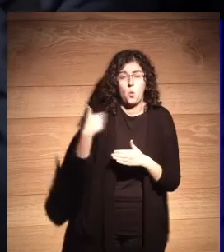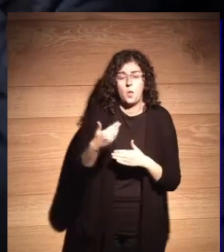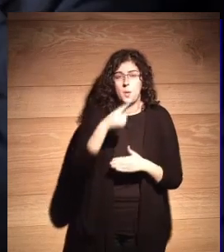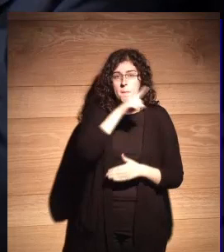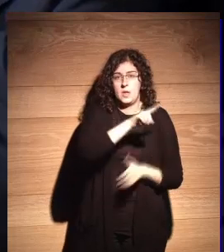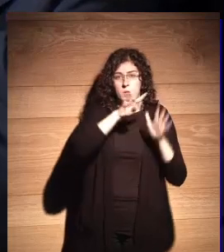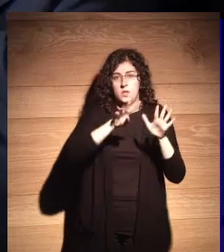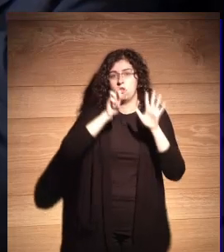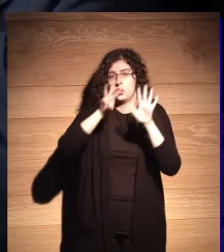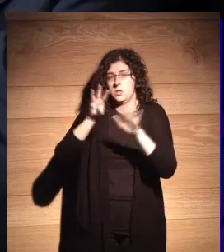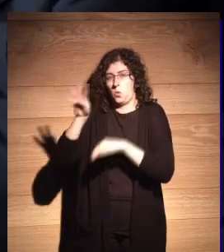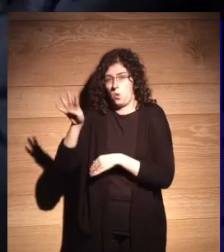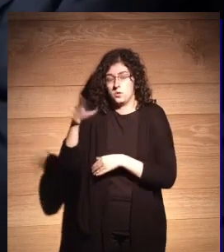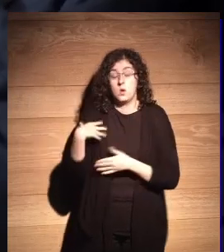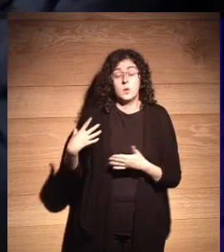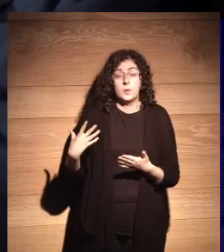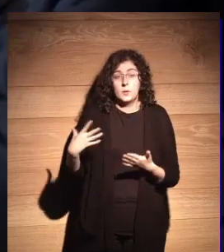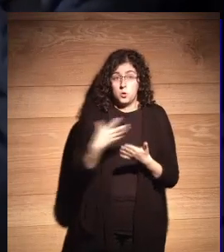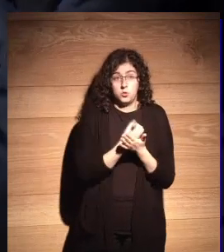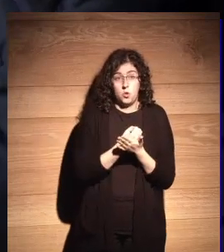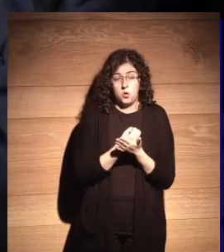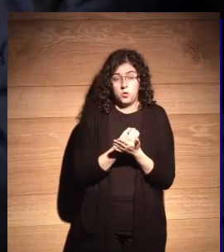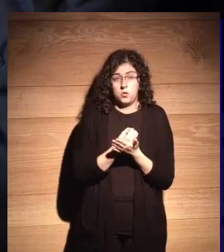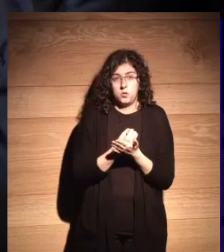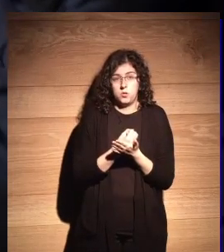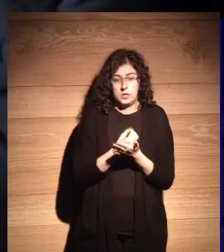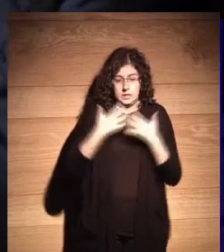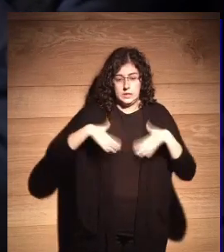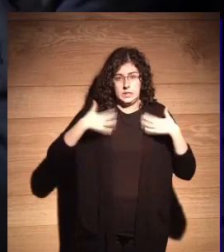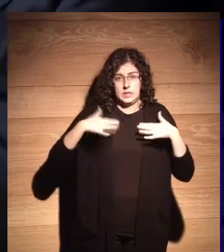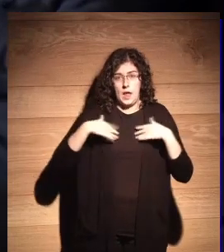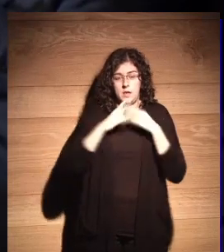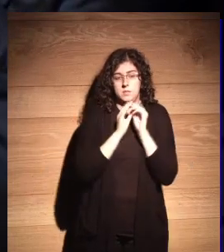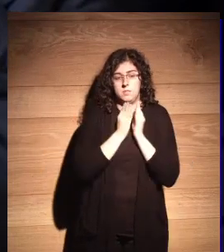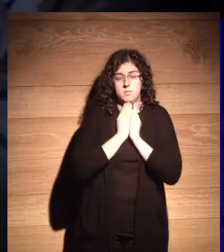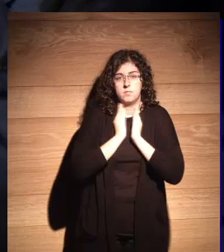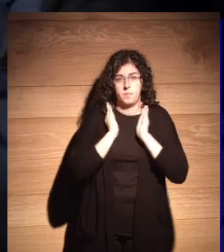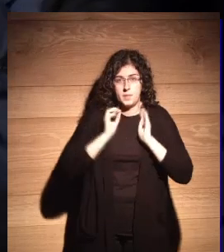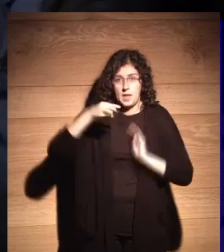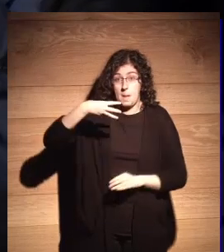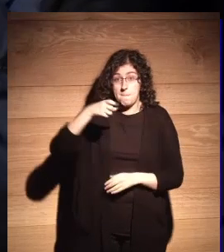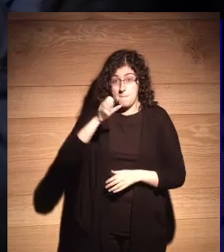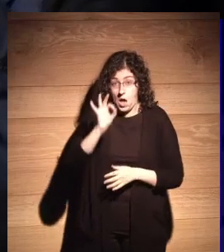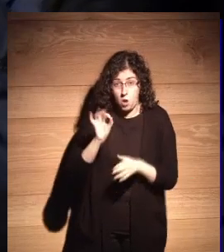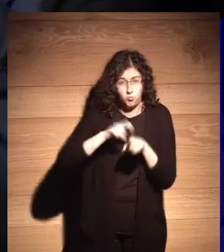And everybody had those Mao suits, and there was no economy to speak